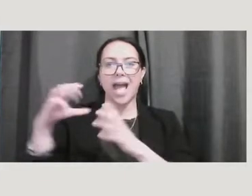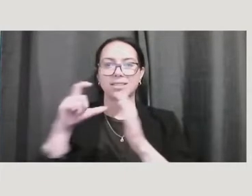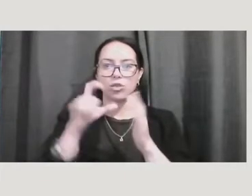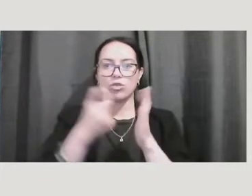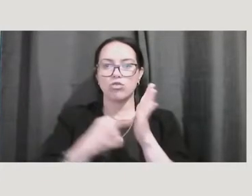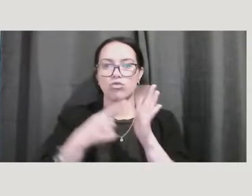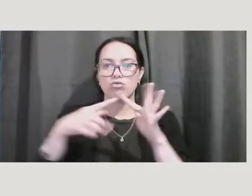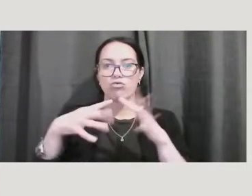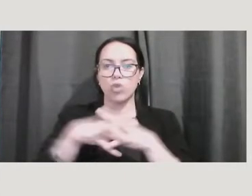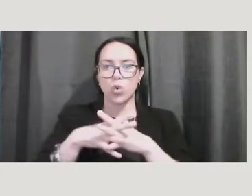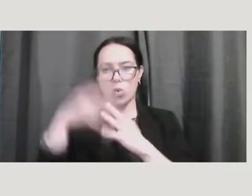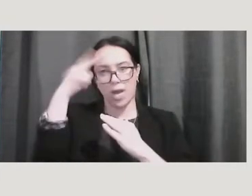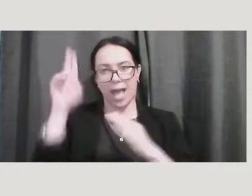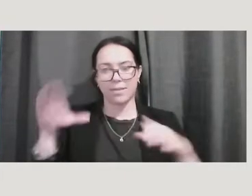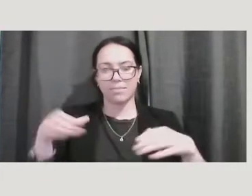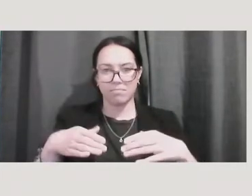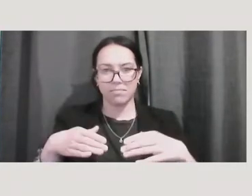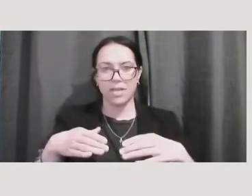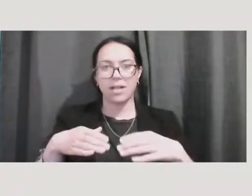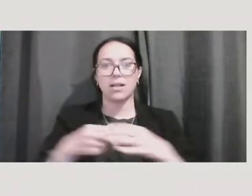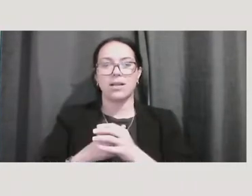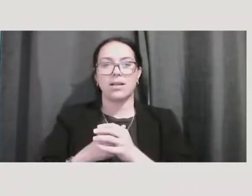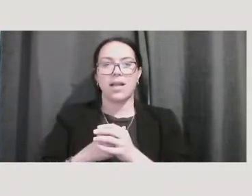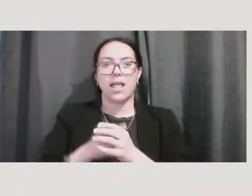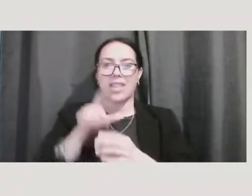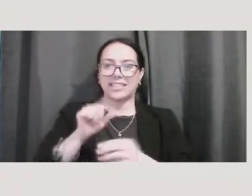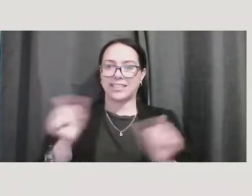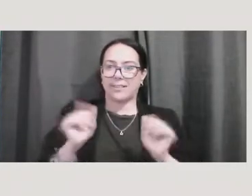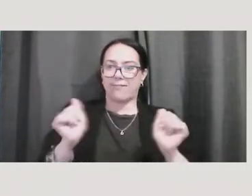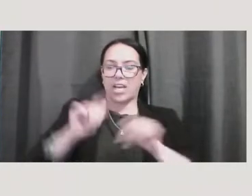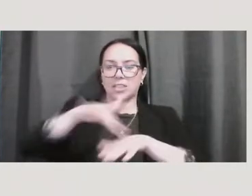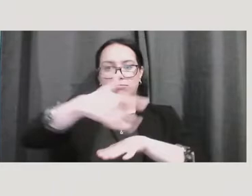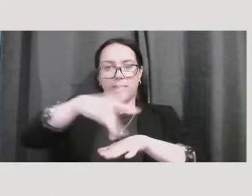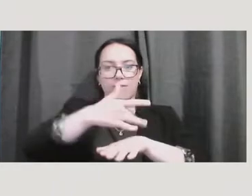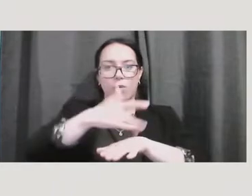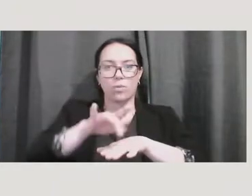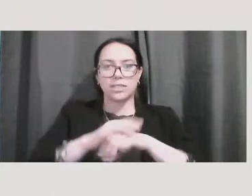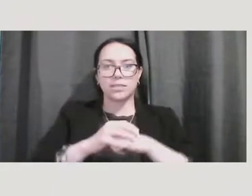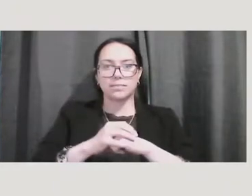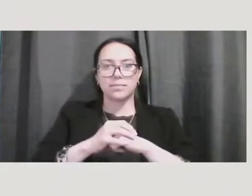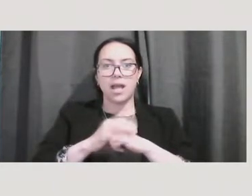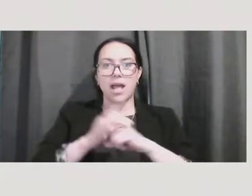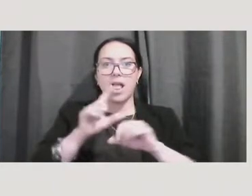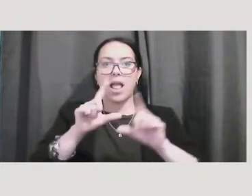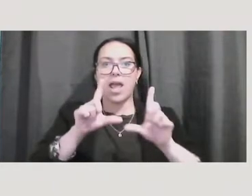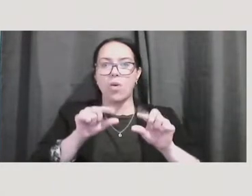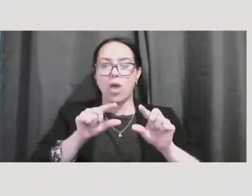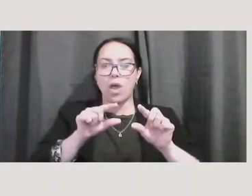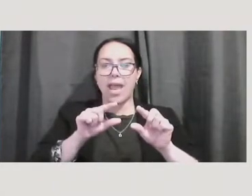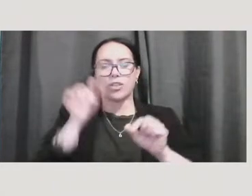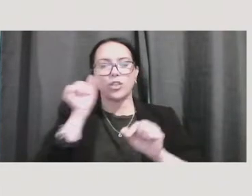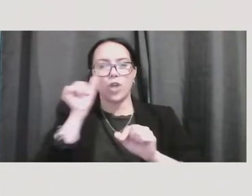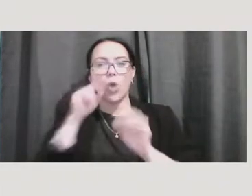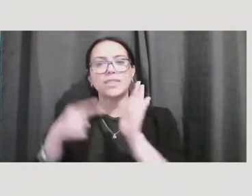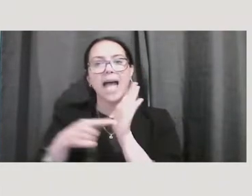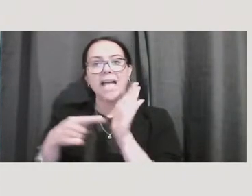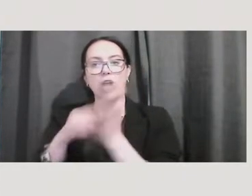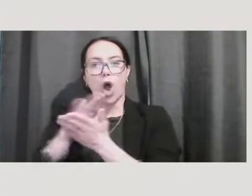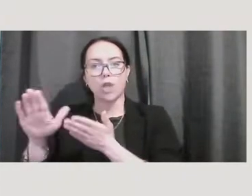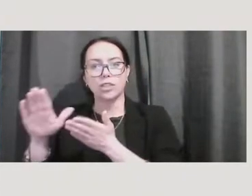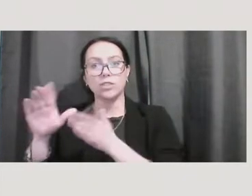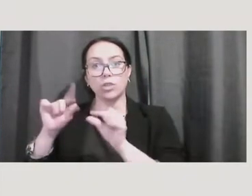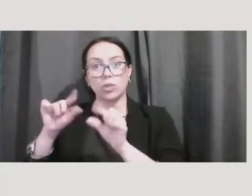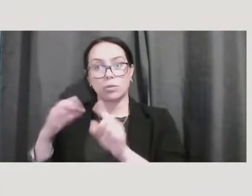and um you know we're we're Tanya and poth have been doing what they've been doing in the interim when I left